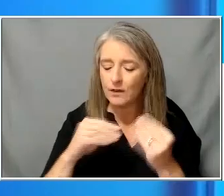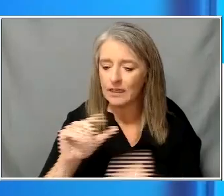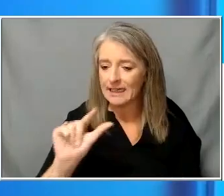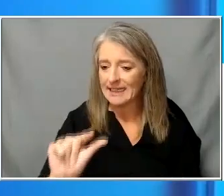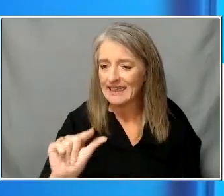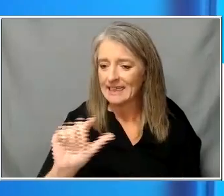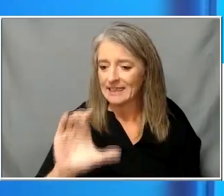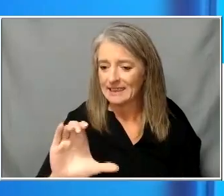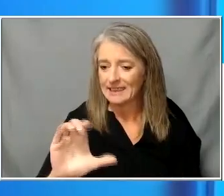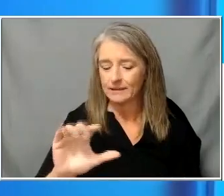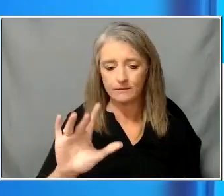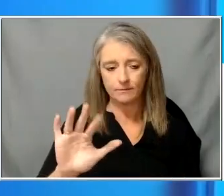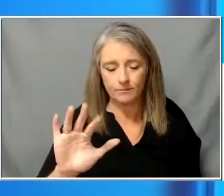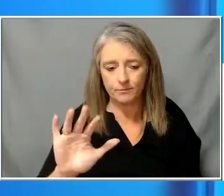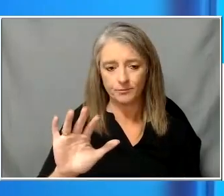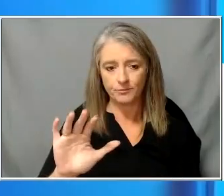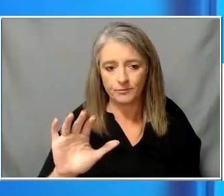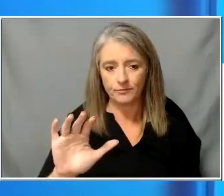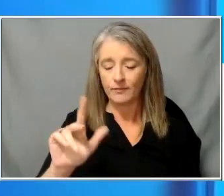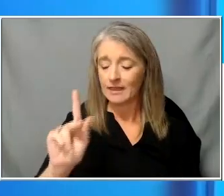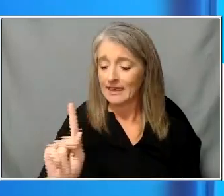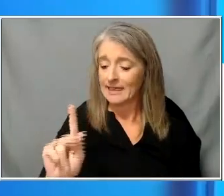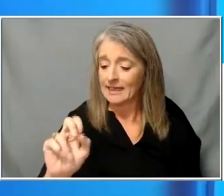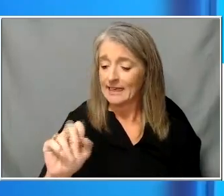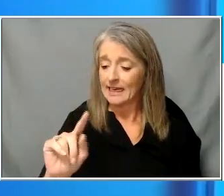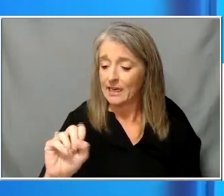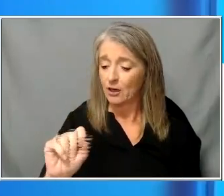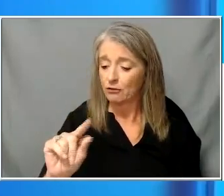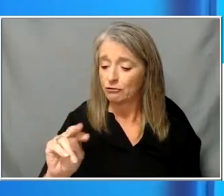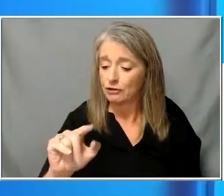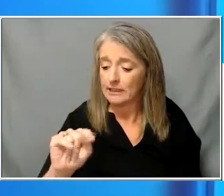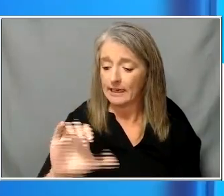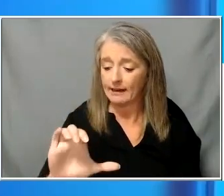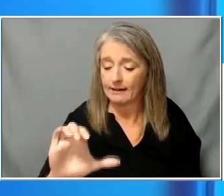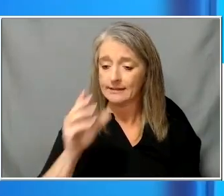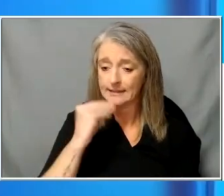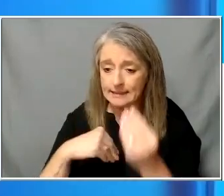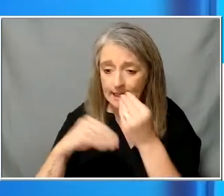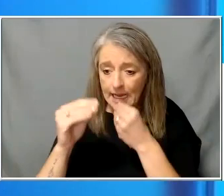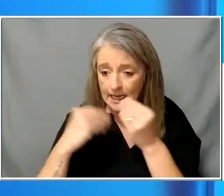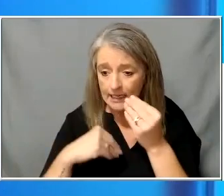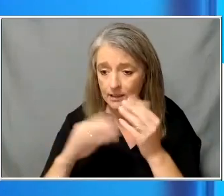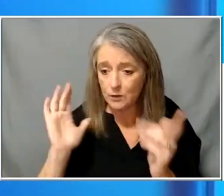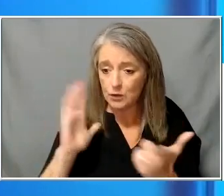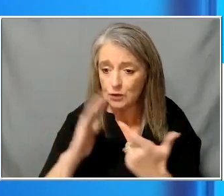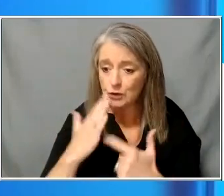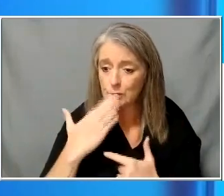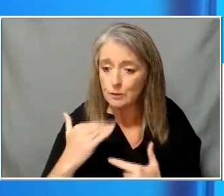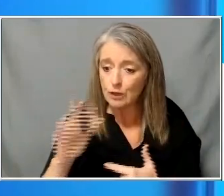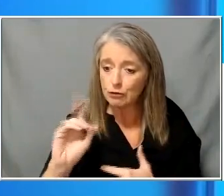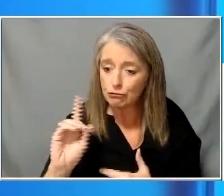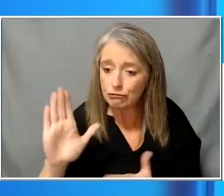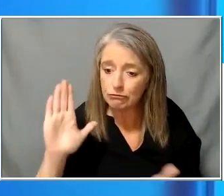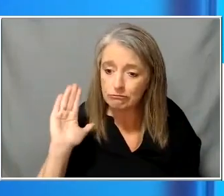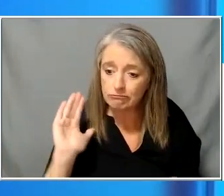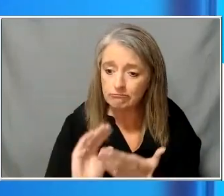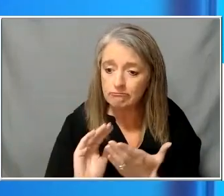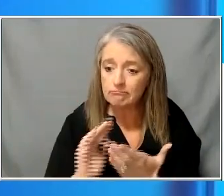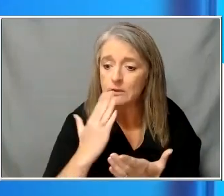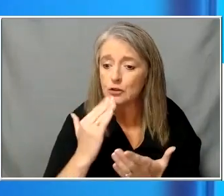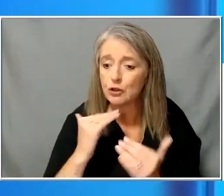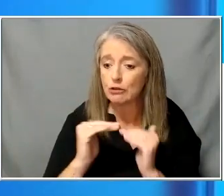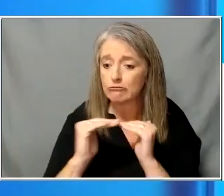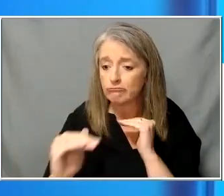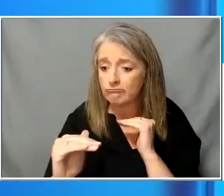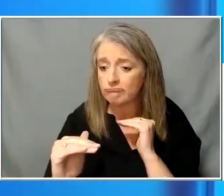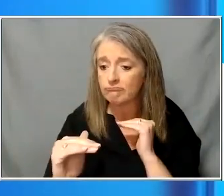two diets, which probably what they have in common is reducing blood sugar levels, keeping blood sugar level,